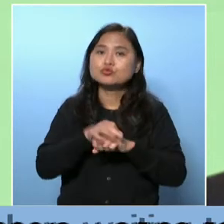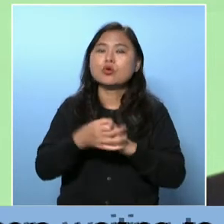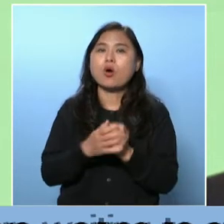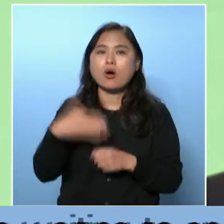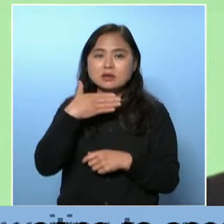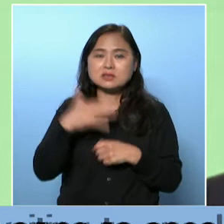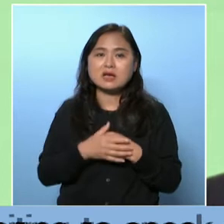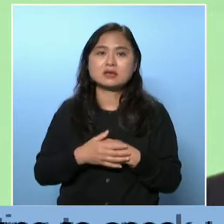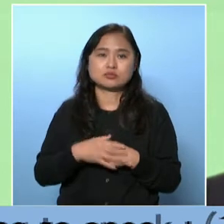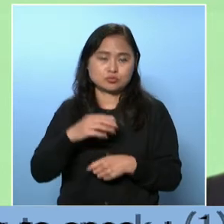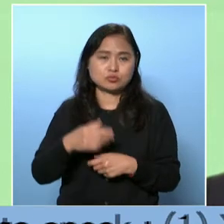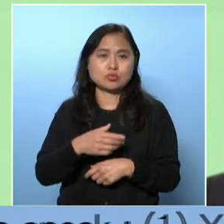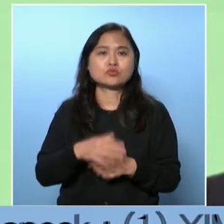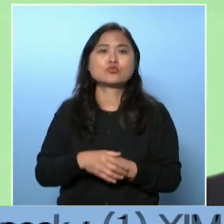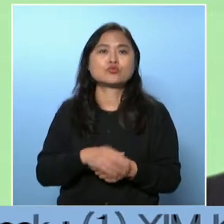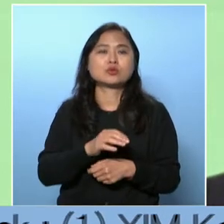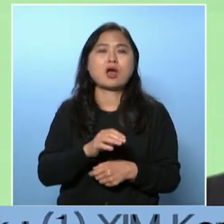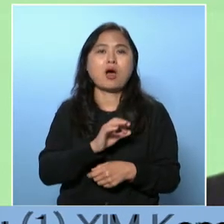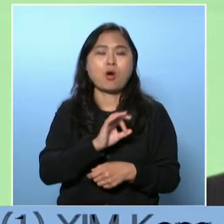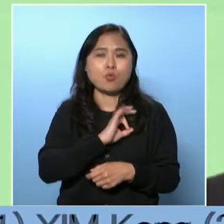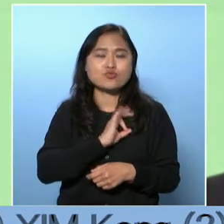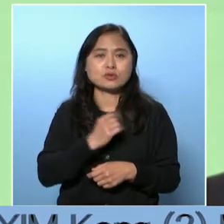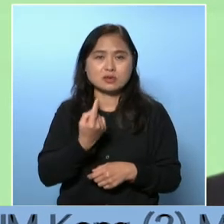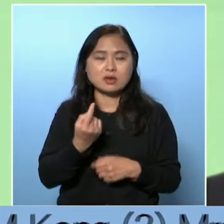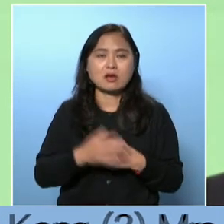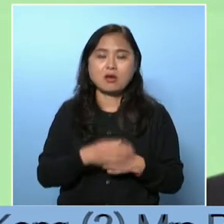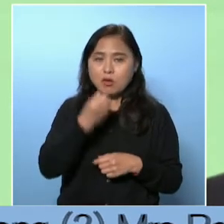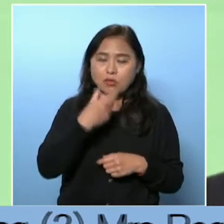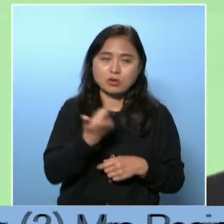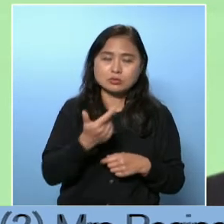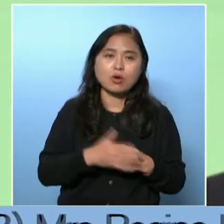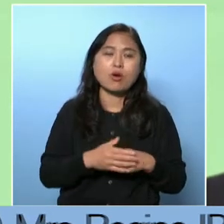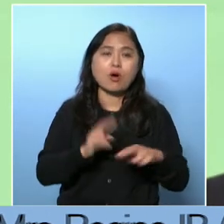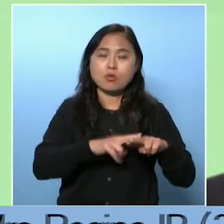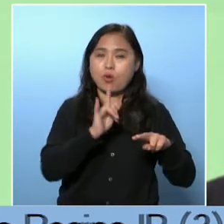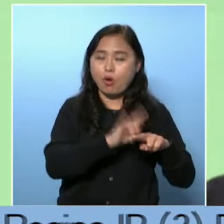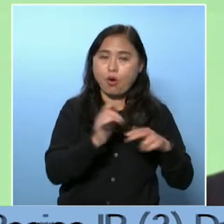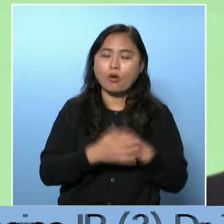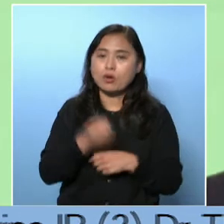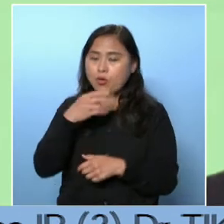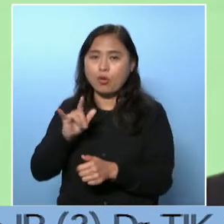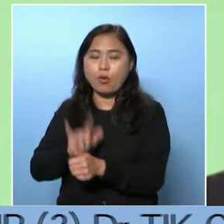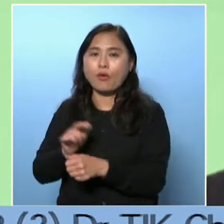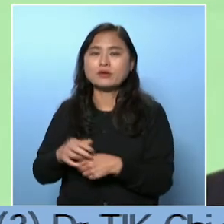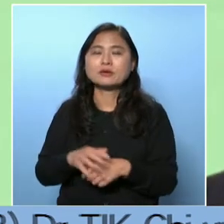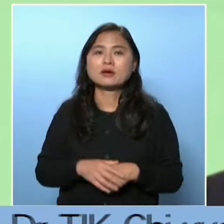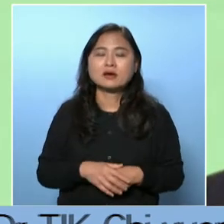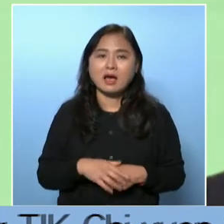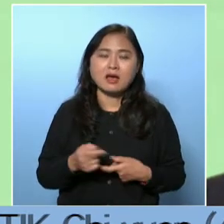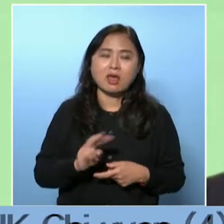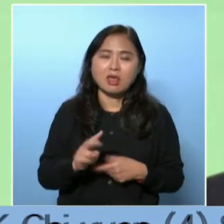own resources to help. For example, we have many patriots, young